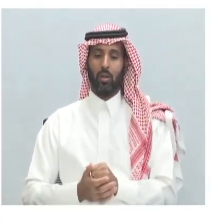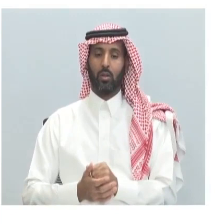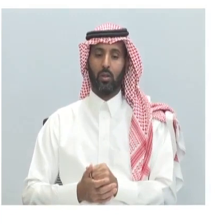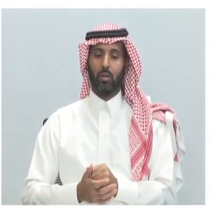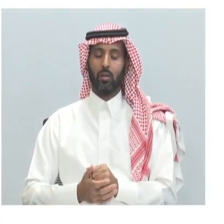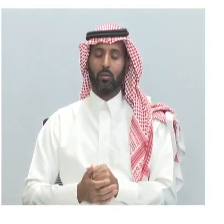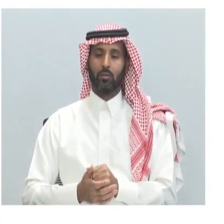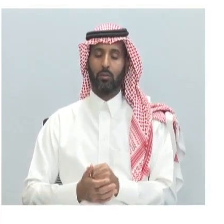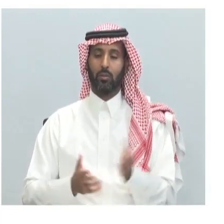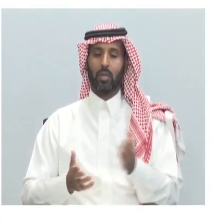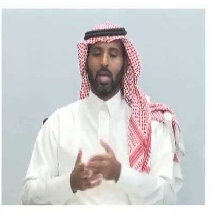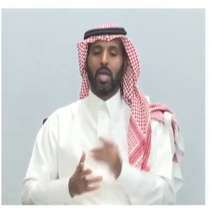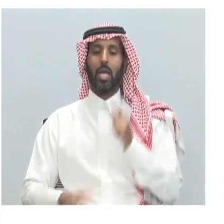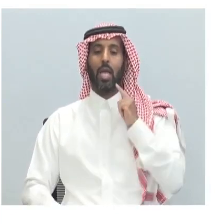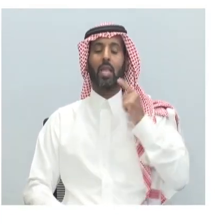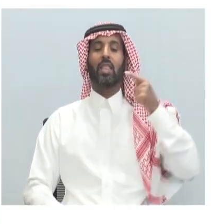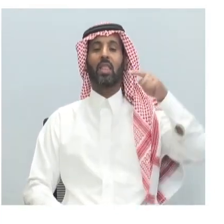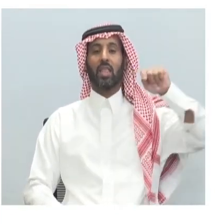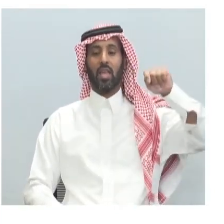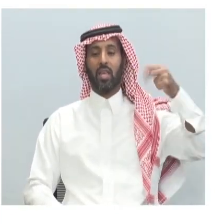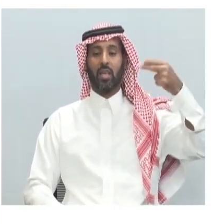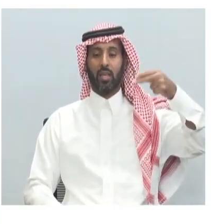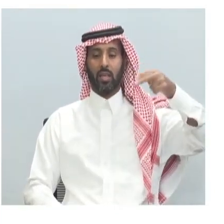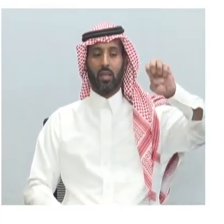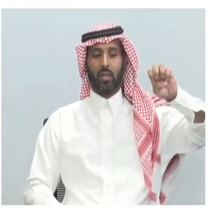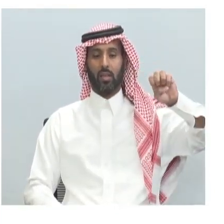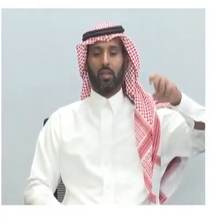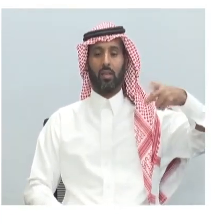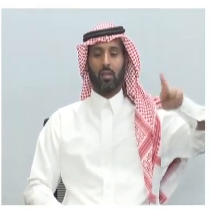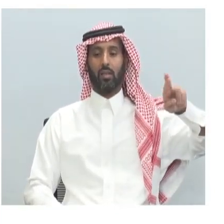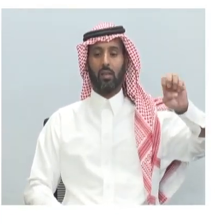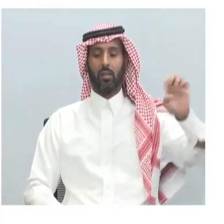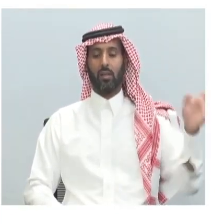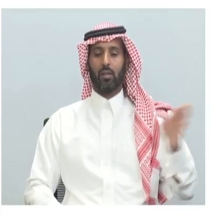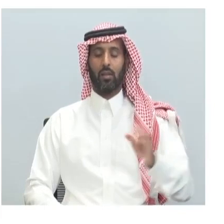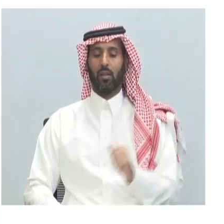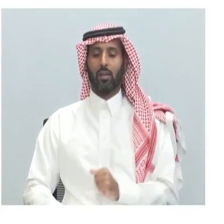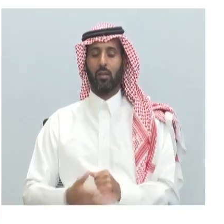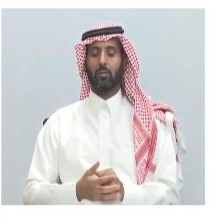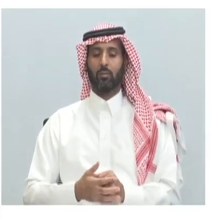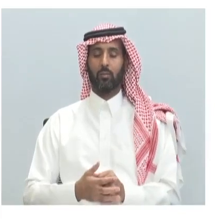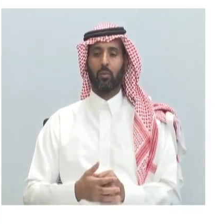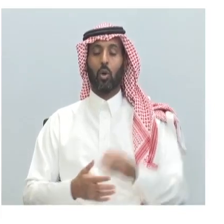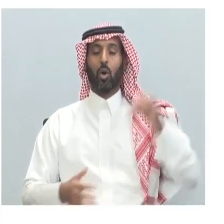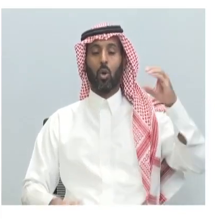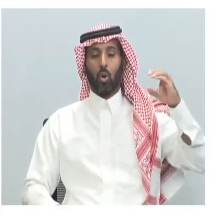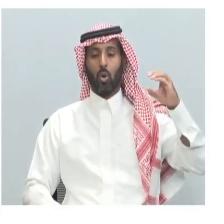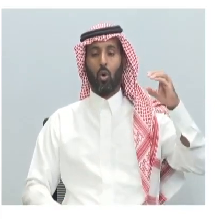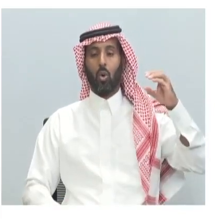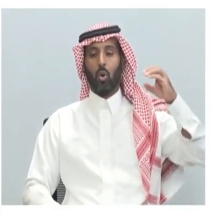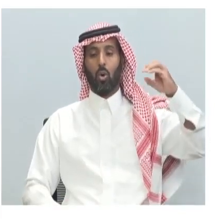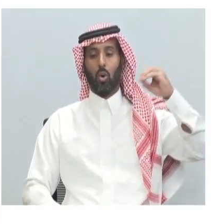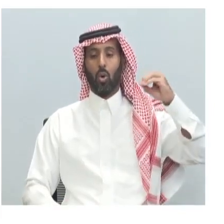E-E-H-R-T, and this is what? There, there. Last one, we have N-I-C-O. If